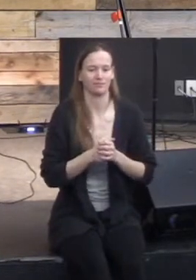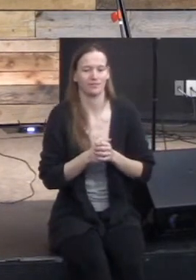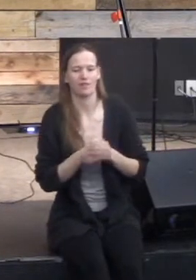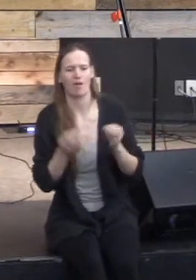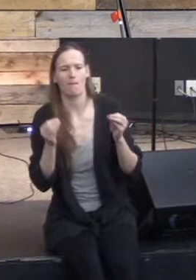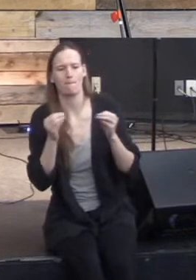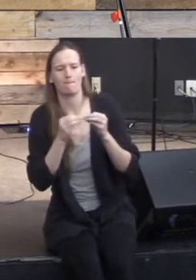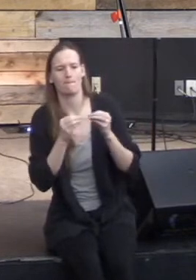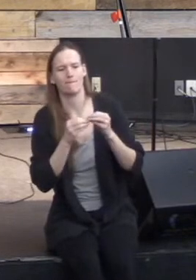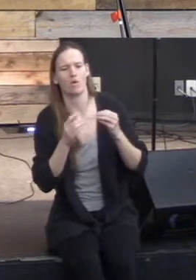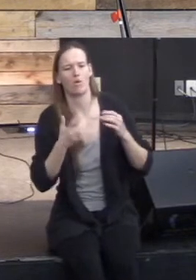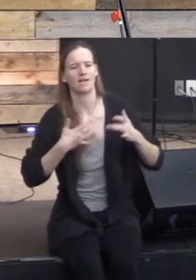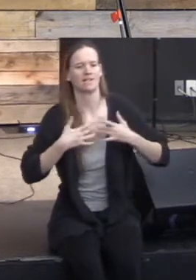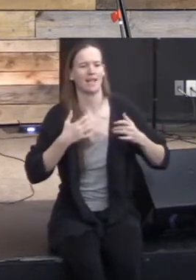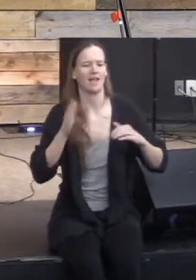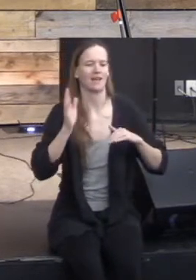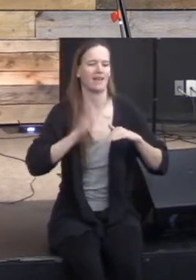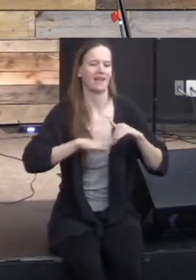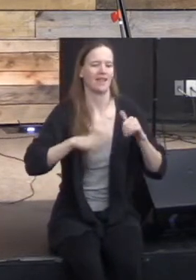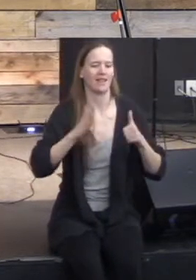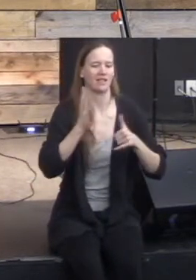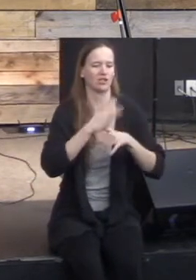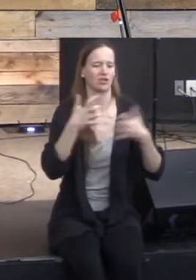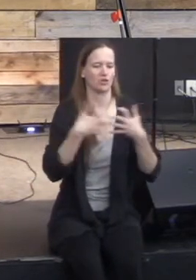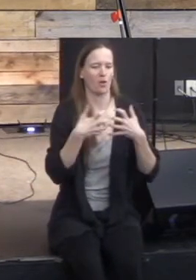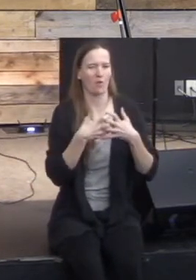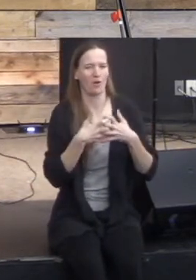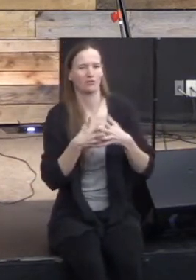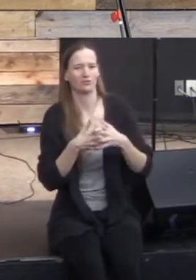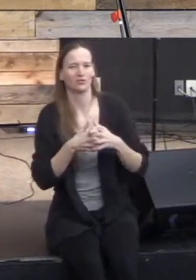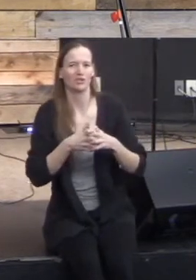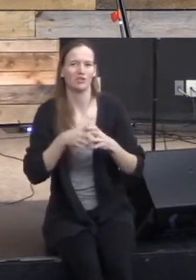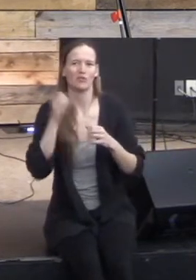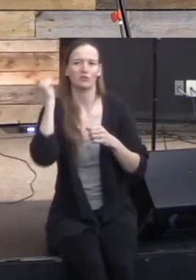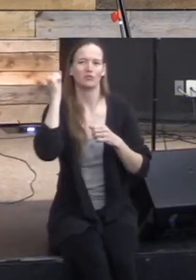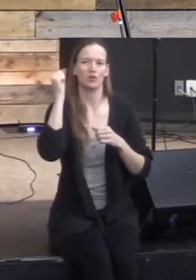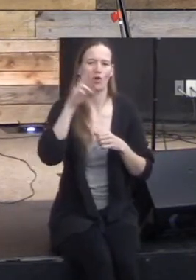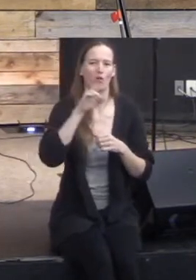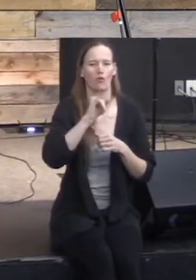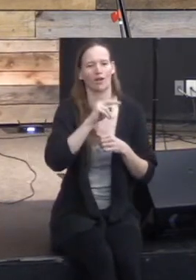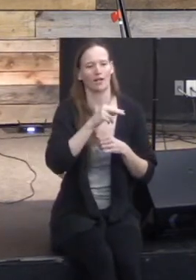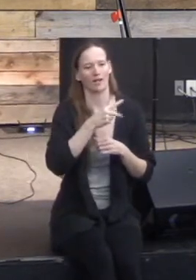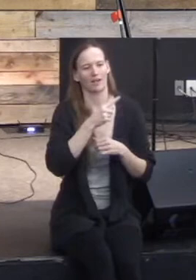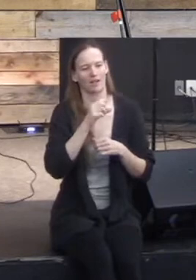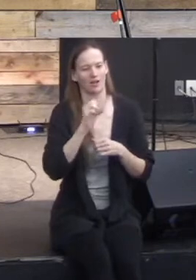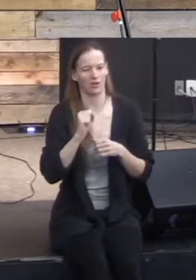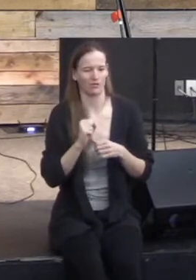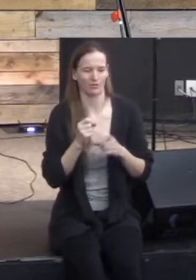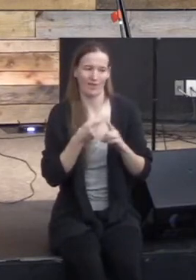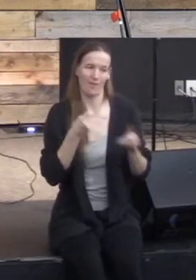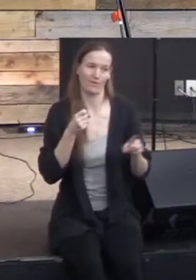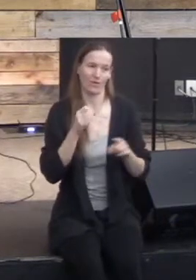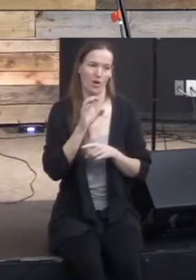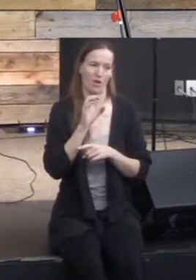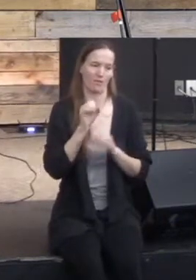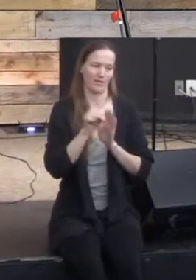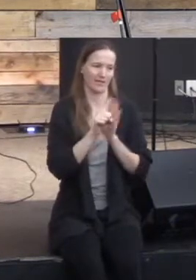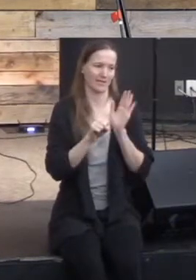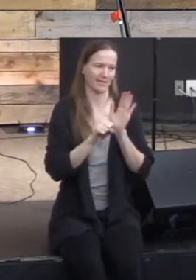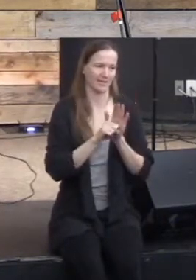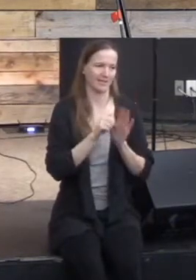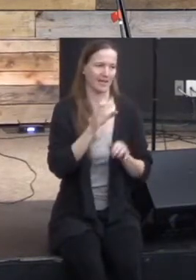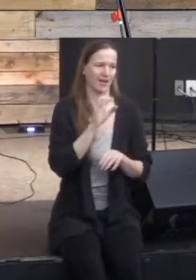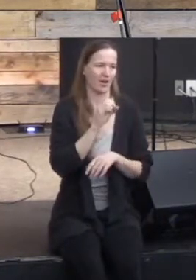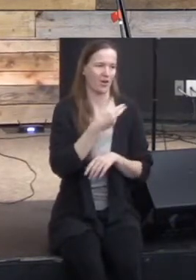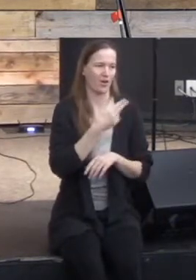more exciting than the Super Bowl. Go Bengals! Yeah! I'm from Ohio, so